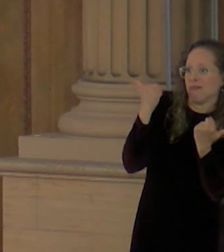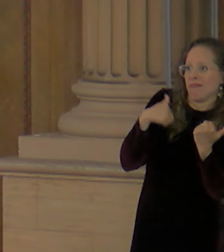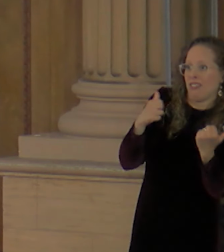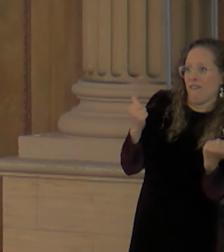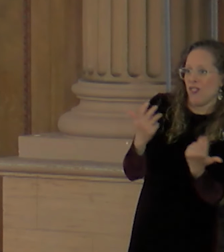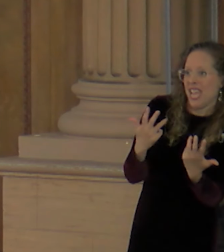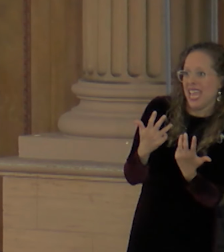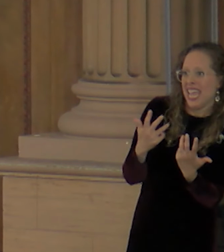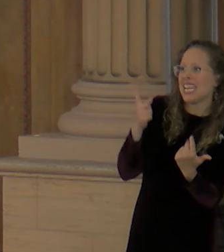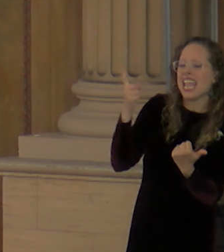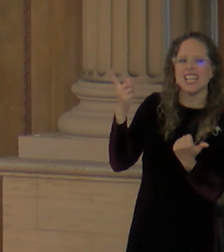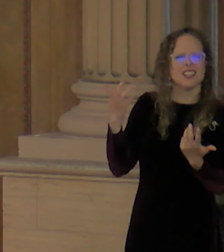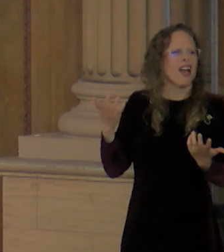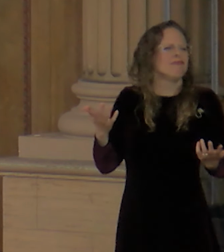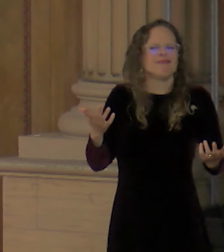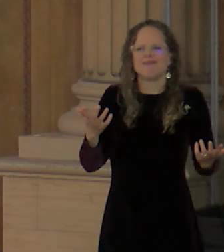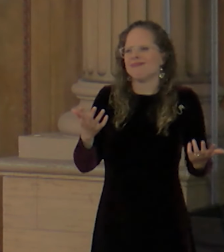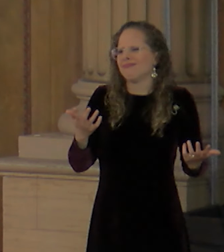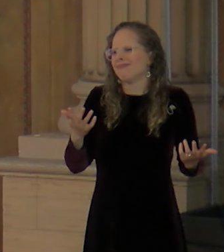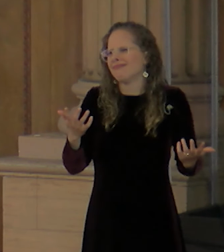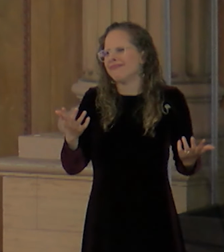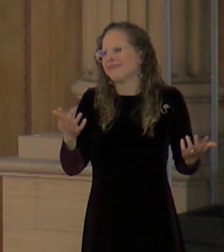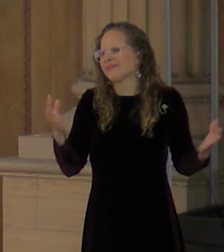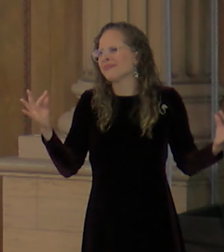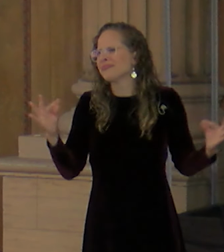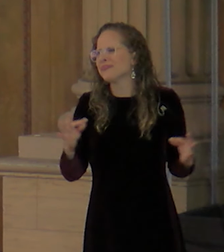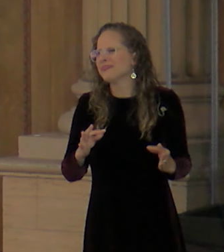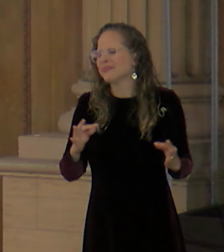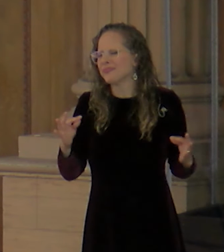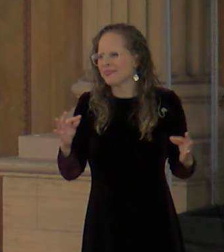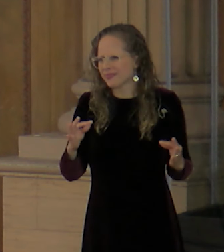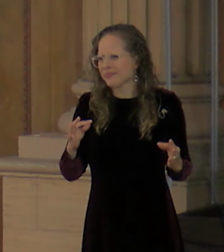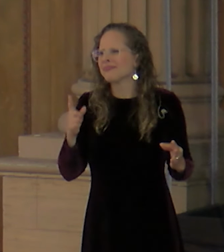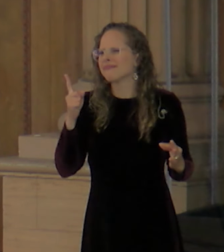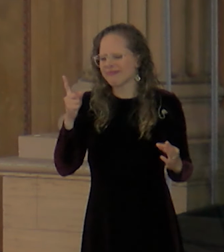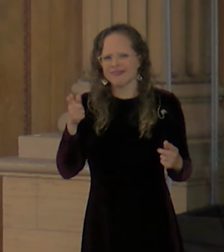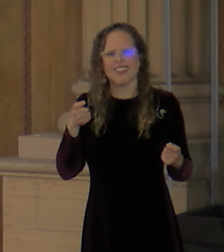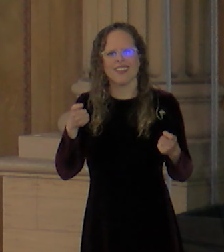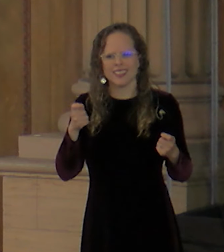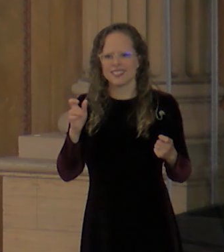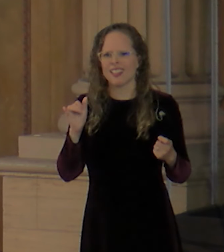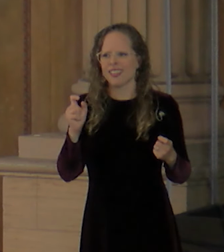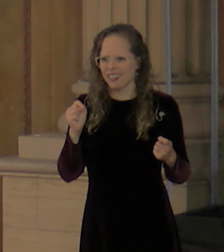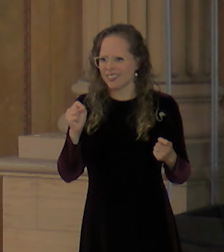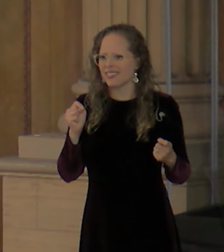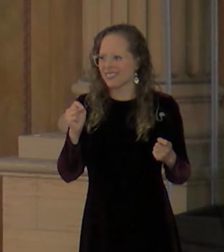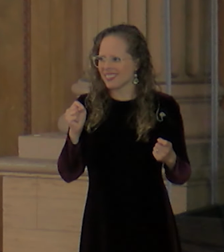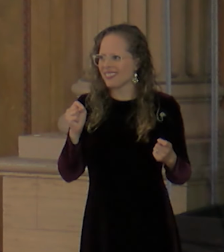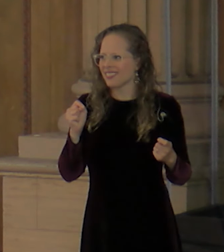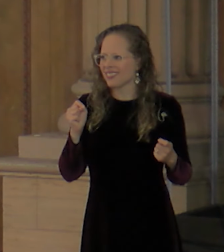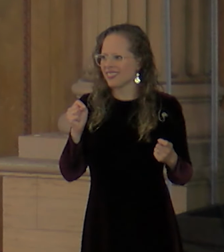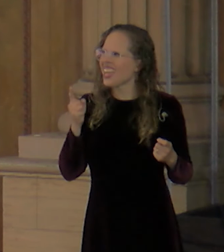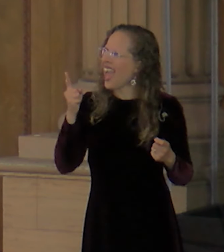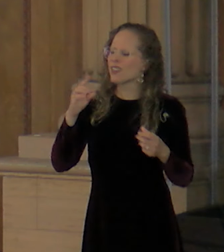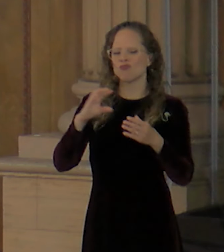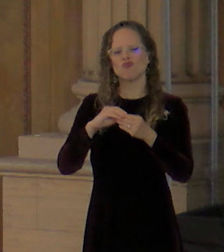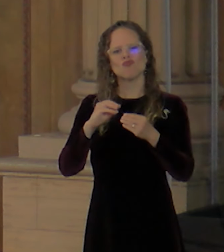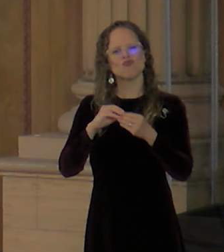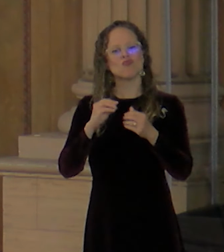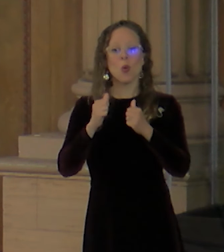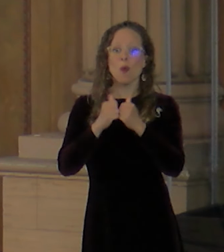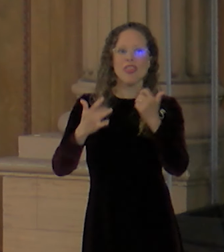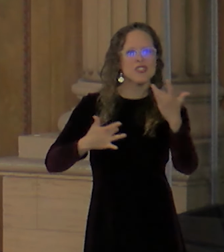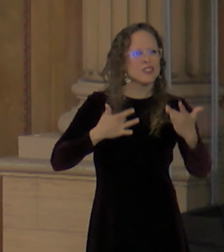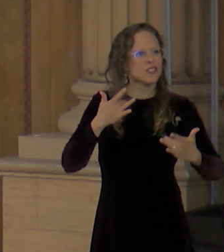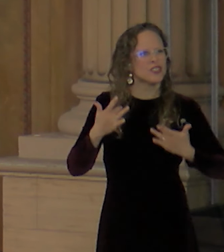do, fully acknowledges that it's worse than we think it is, and he still speaks with joy about the direction of